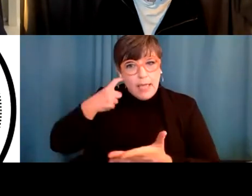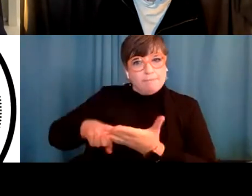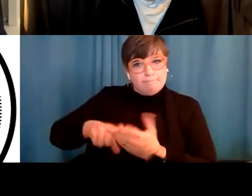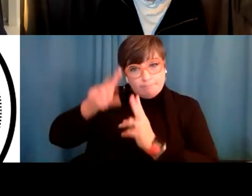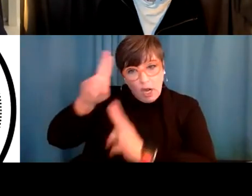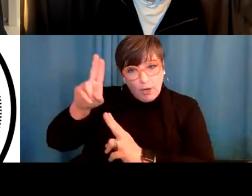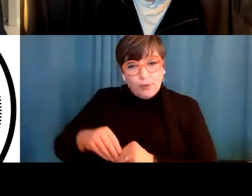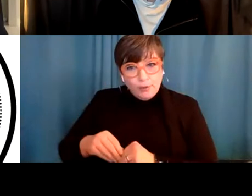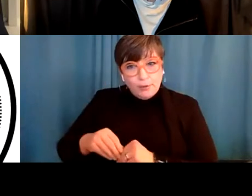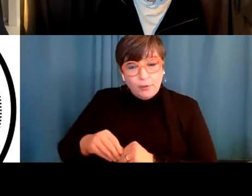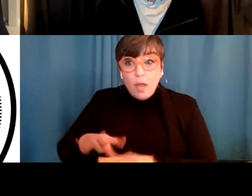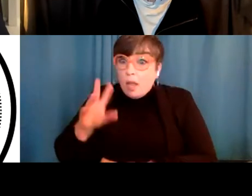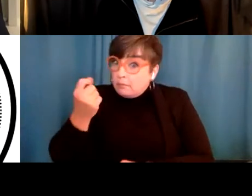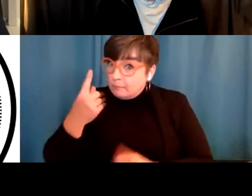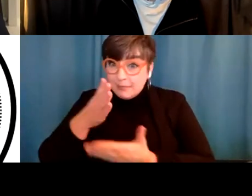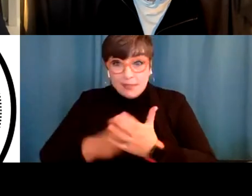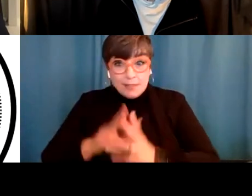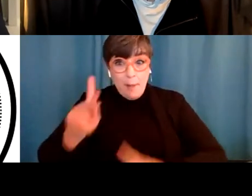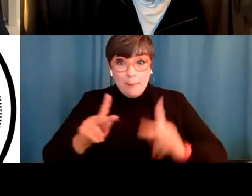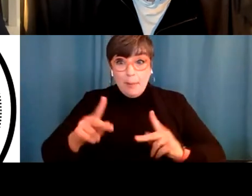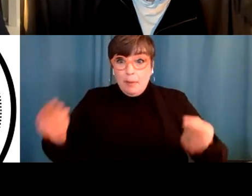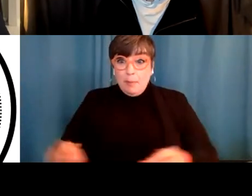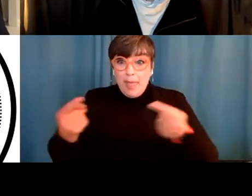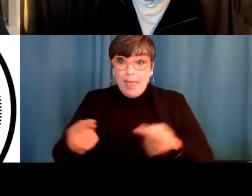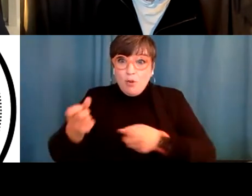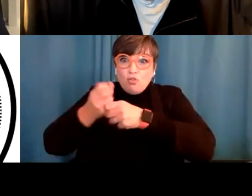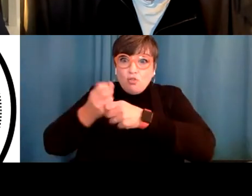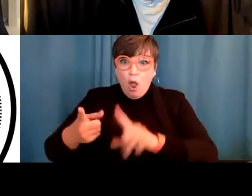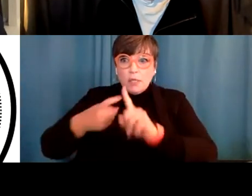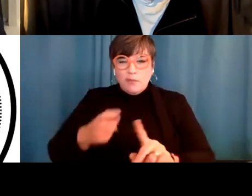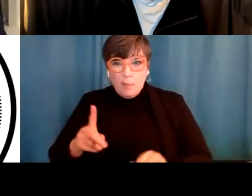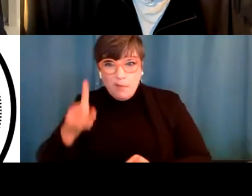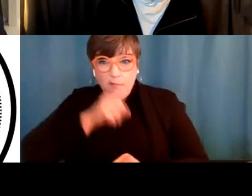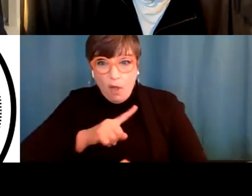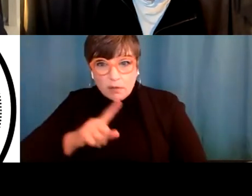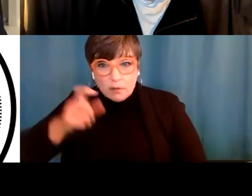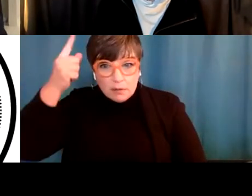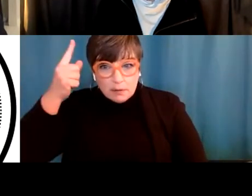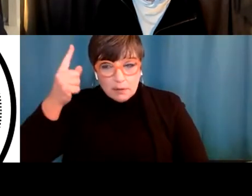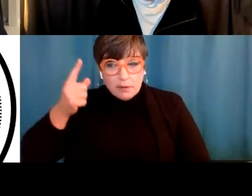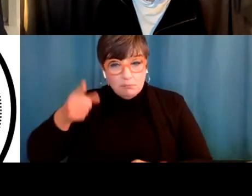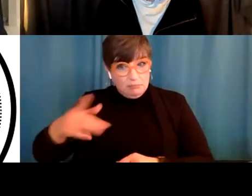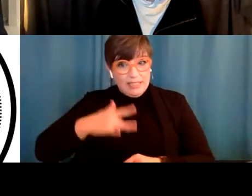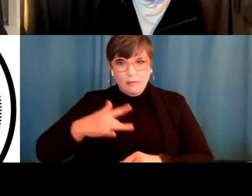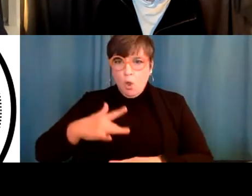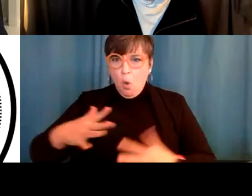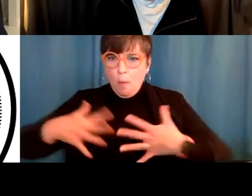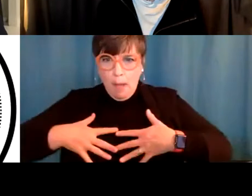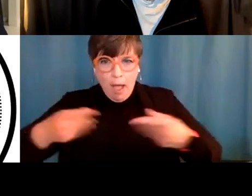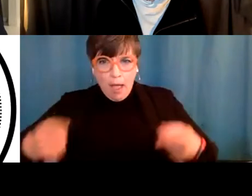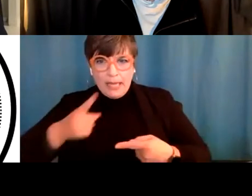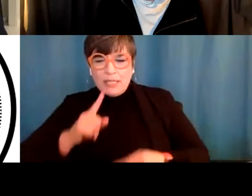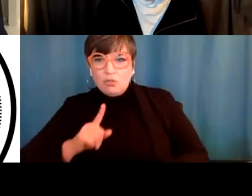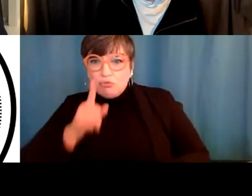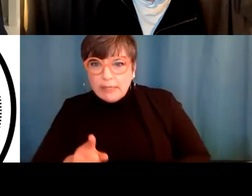a false ideology, but there's mm-hmm. a source of pain that is there that they feel is very real to them, and I